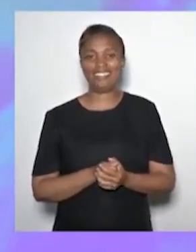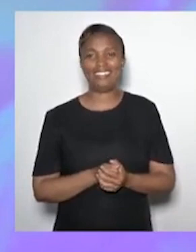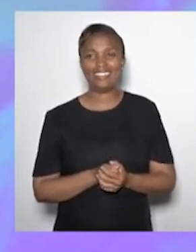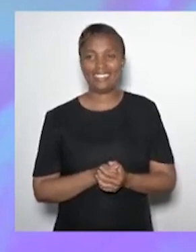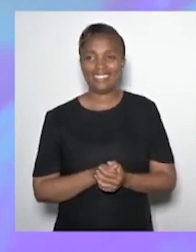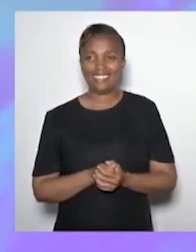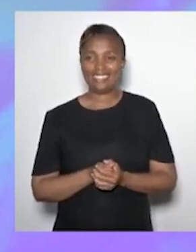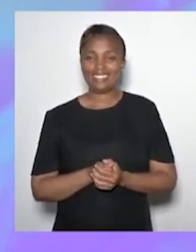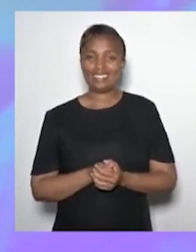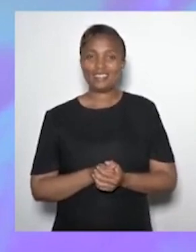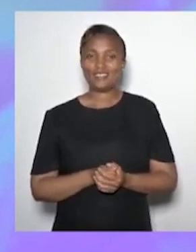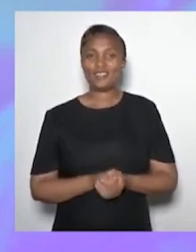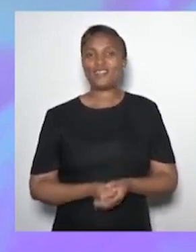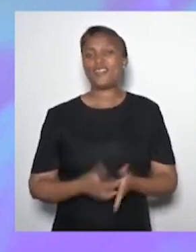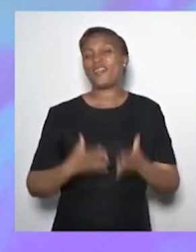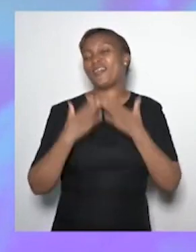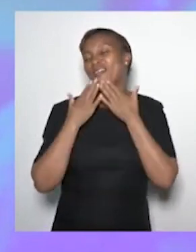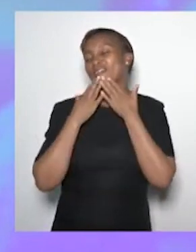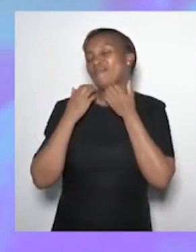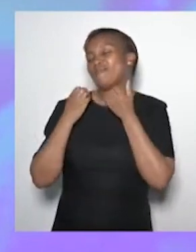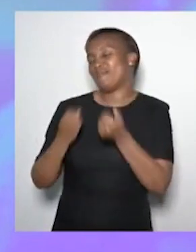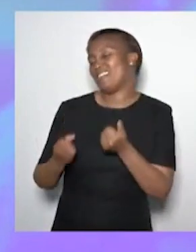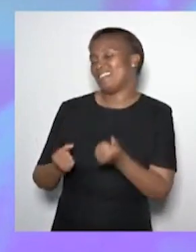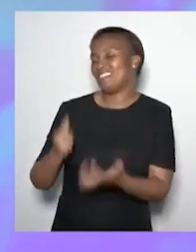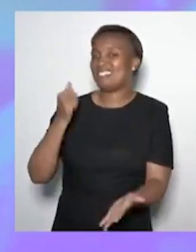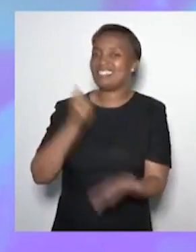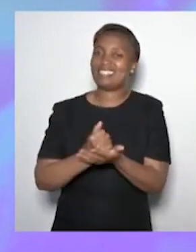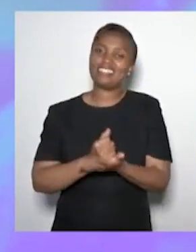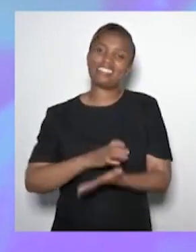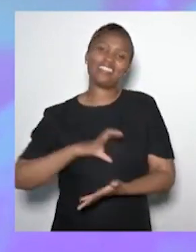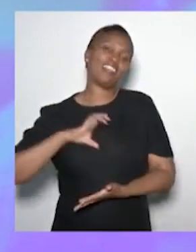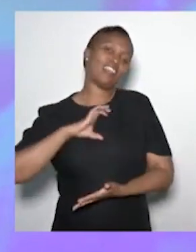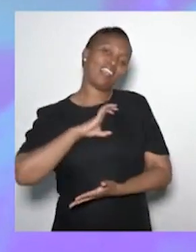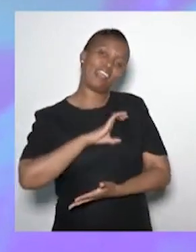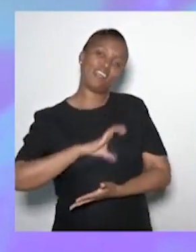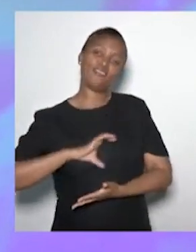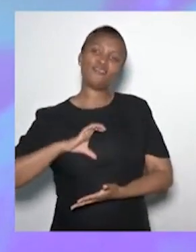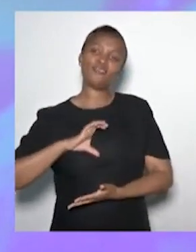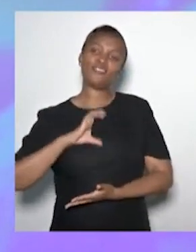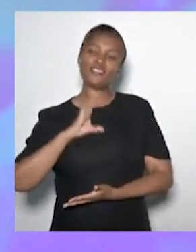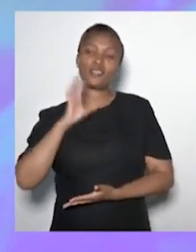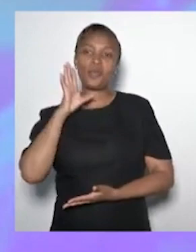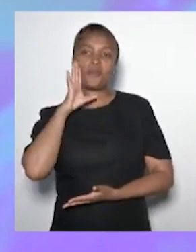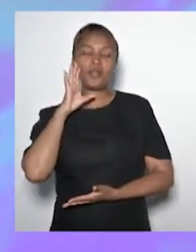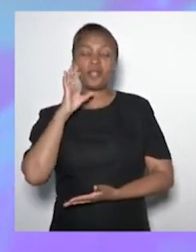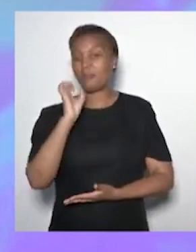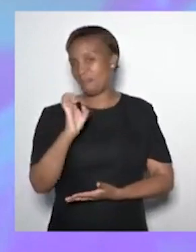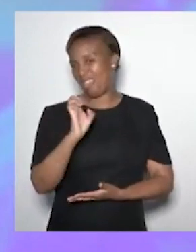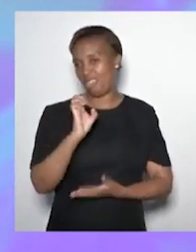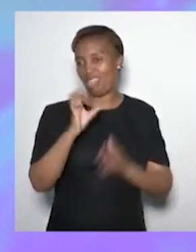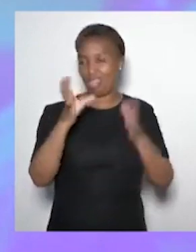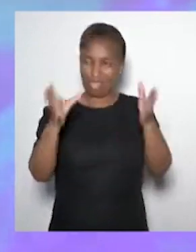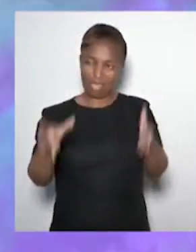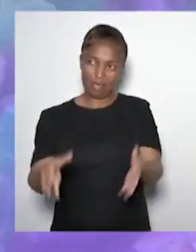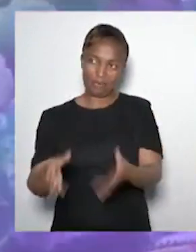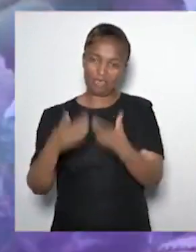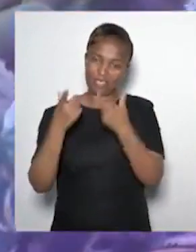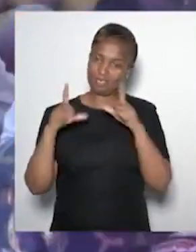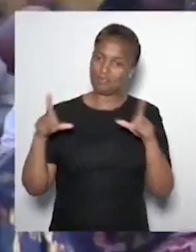Will you please make yourselves comfortable in the presence of the Lord?